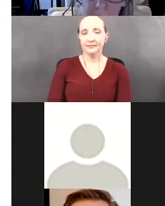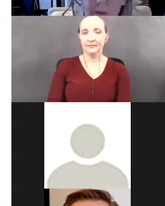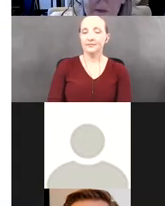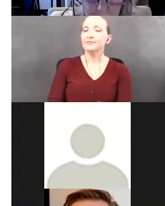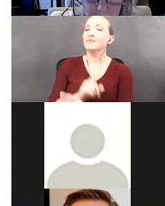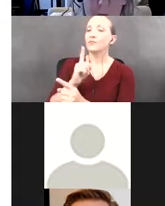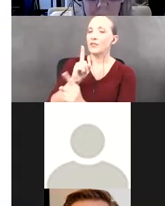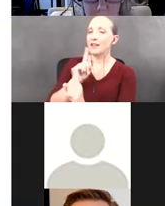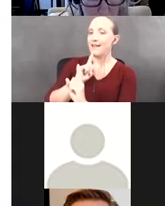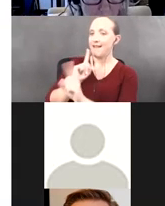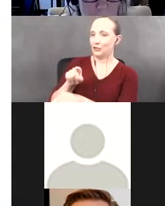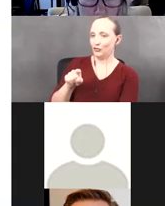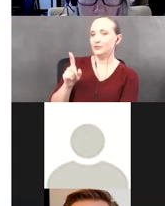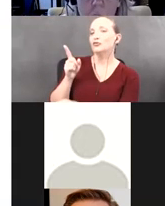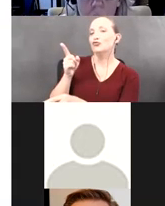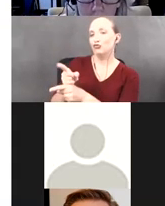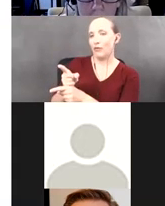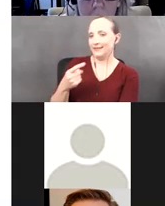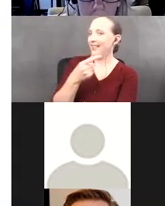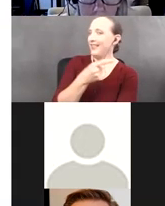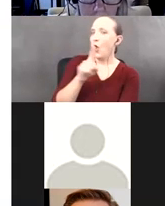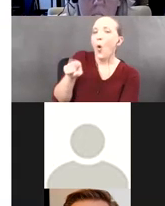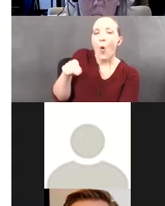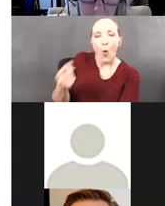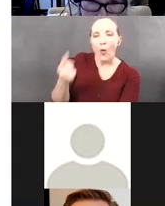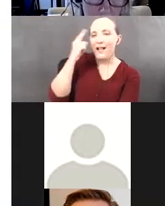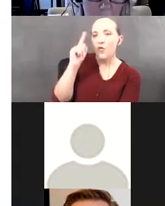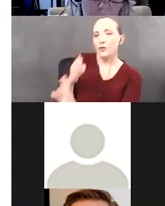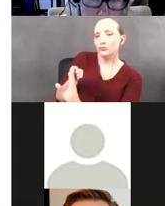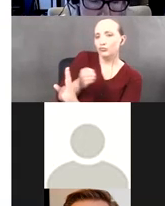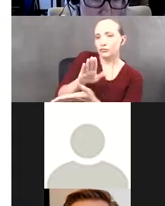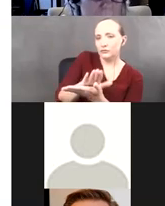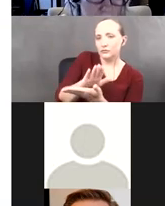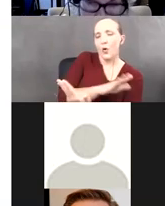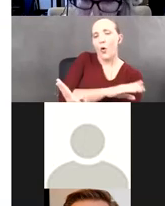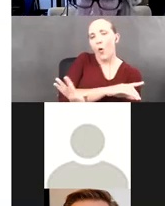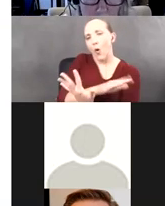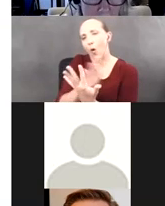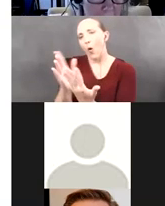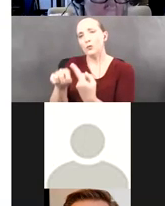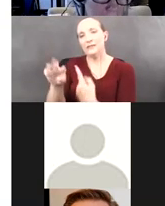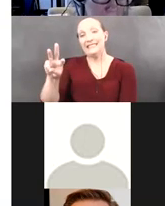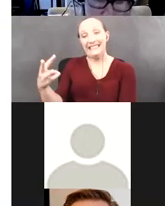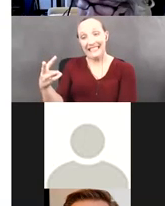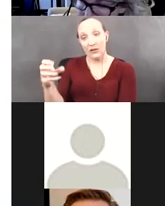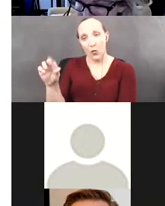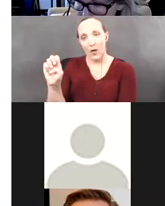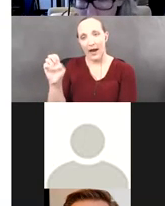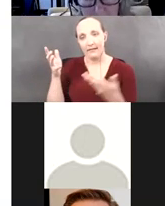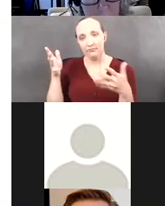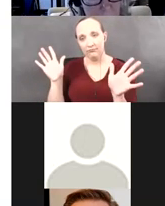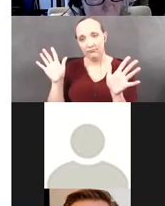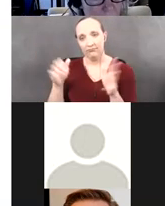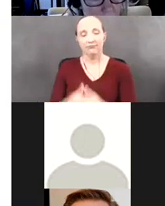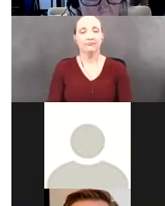Yes, that's correct. Sí, This is only for tiene razón. students in grades Solo TK through alumnos de 6th kinder grade. transicional a sexto Great, grado. thank you. Gracias.